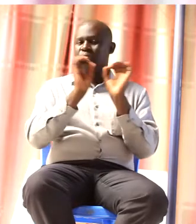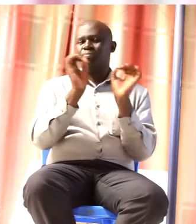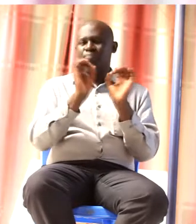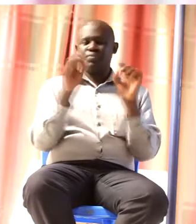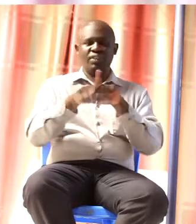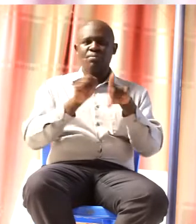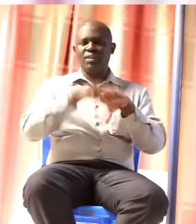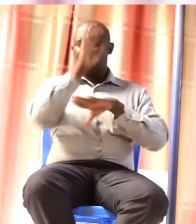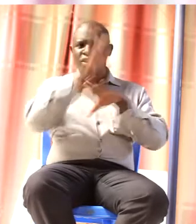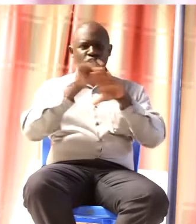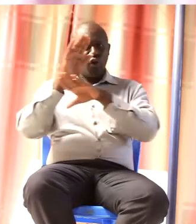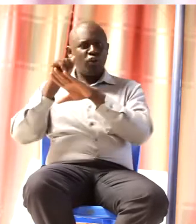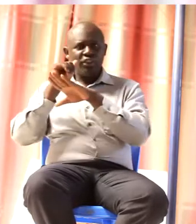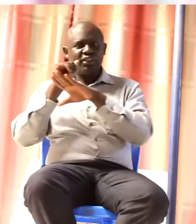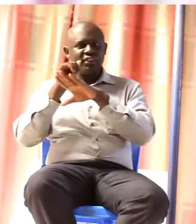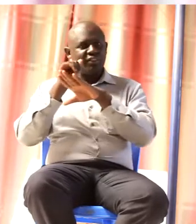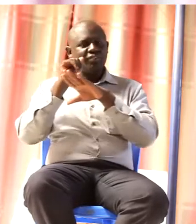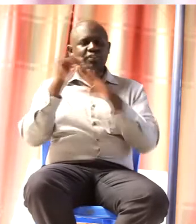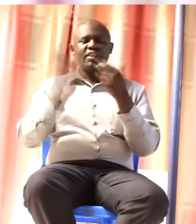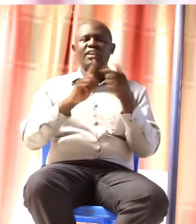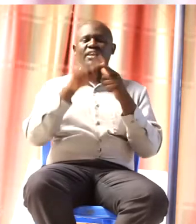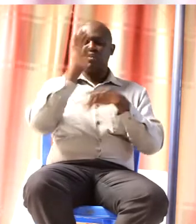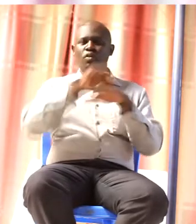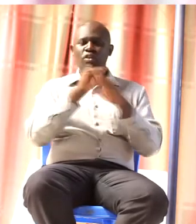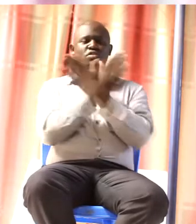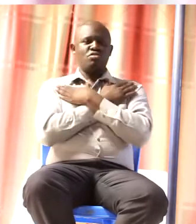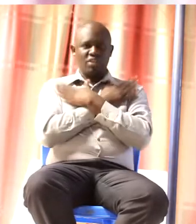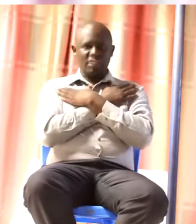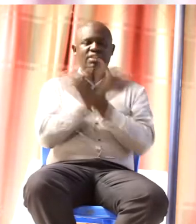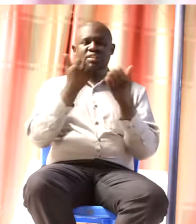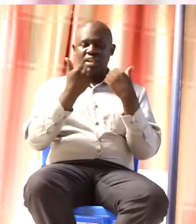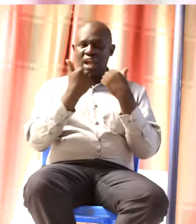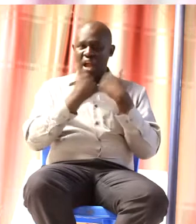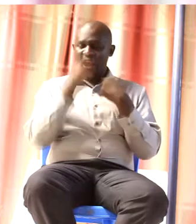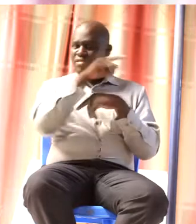called out to them, "Friends, haven't you